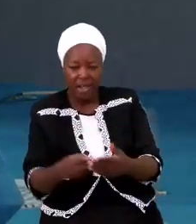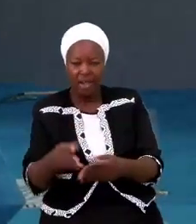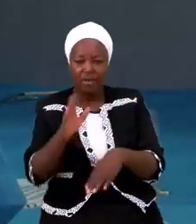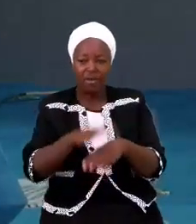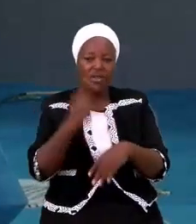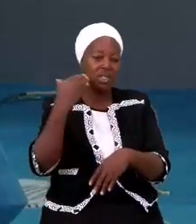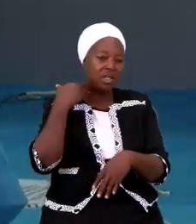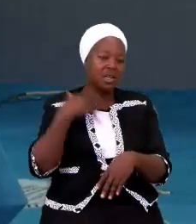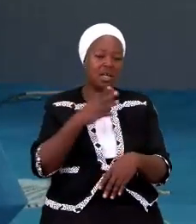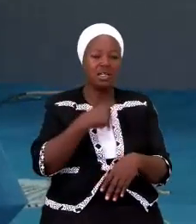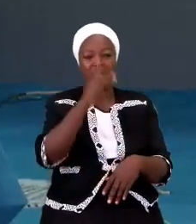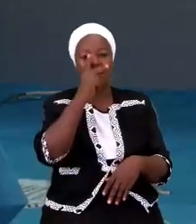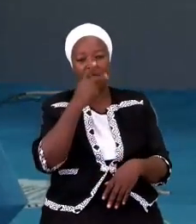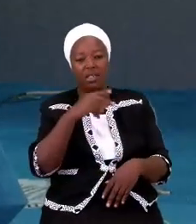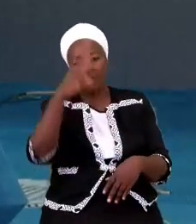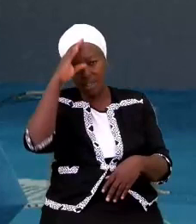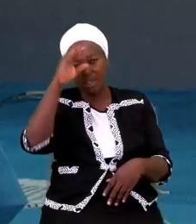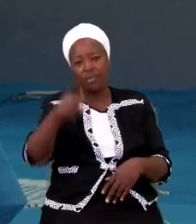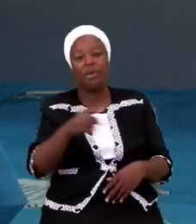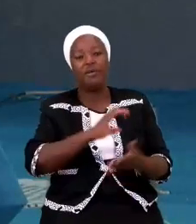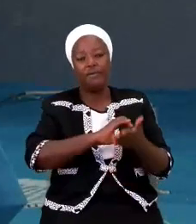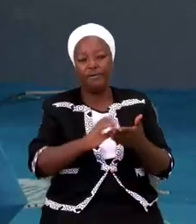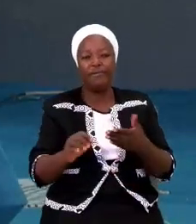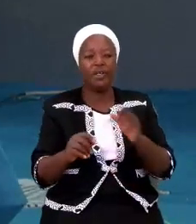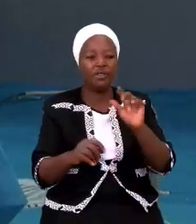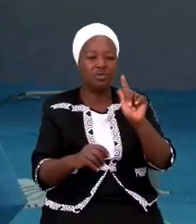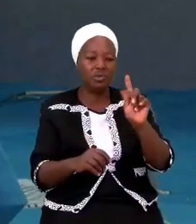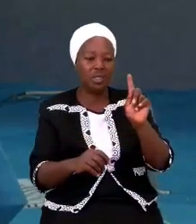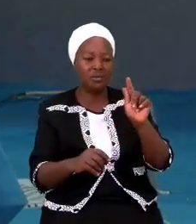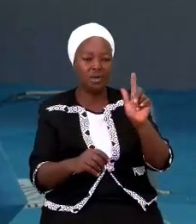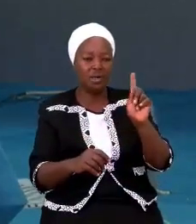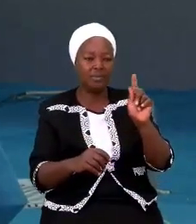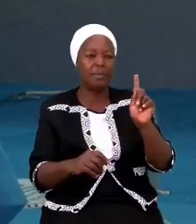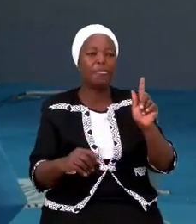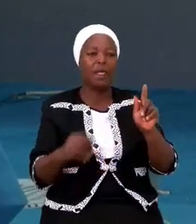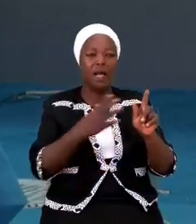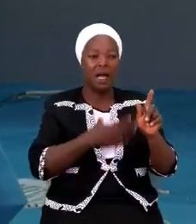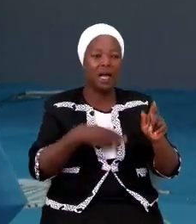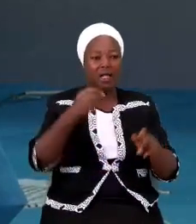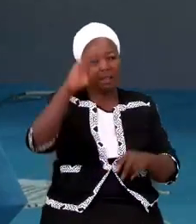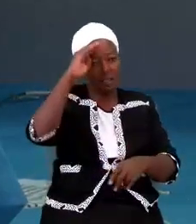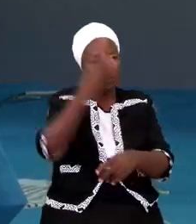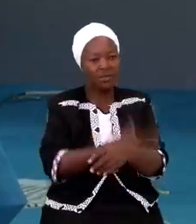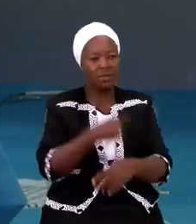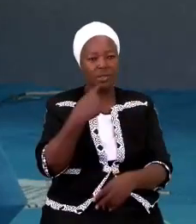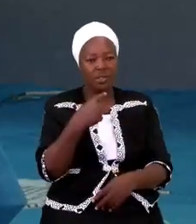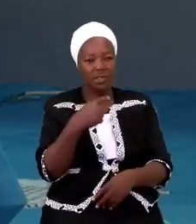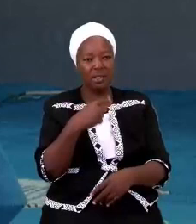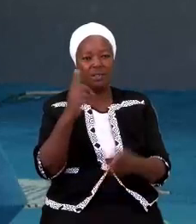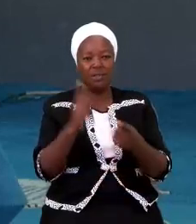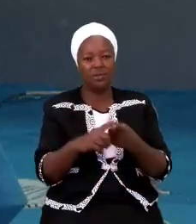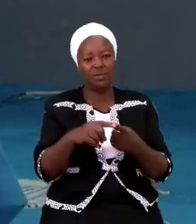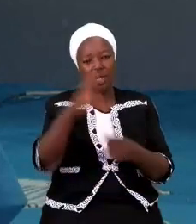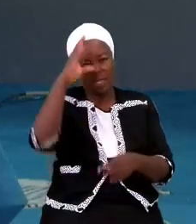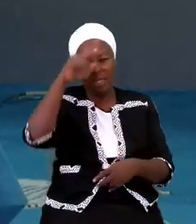son said unto him, Father, I have sinned